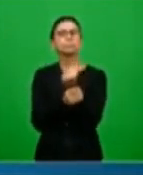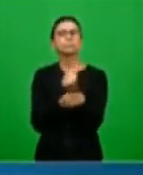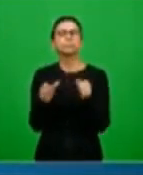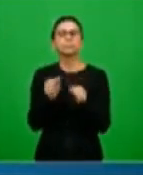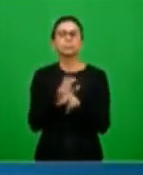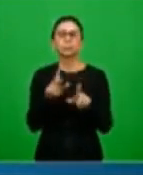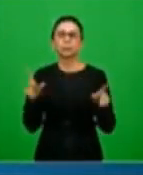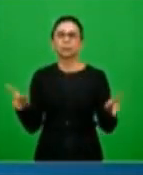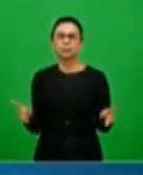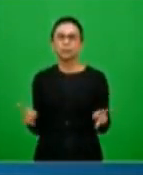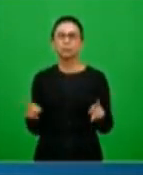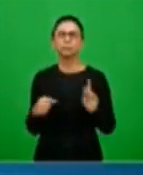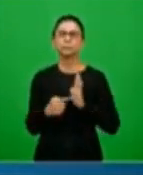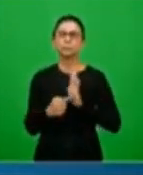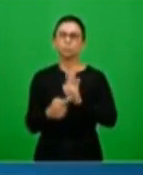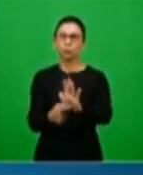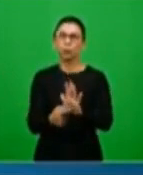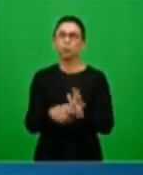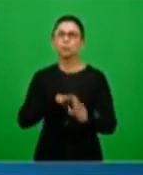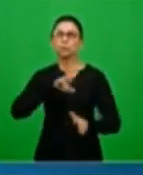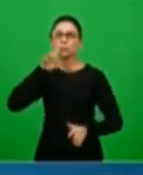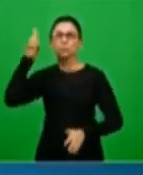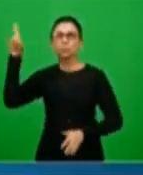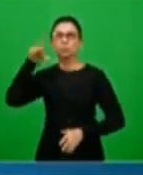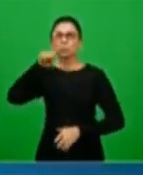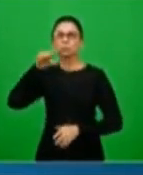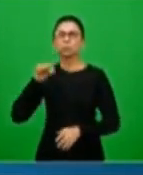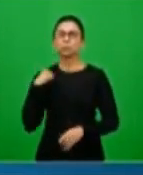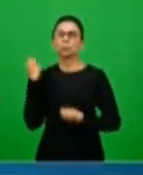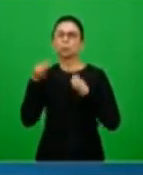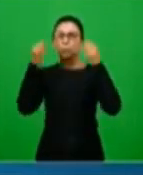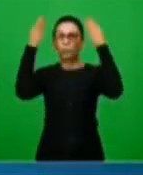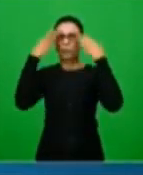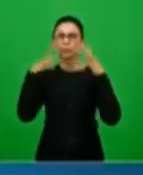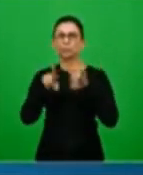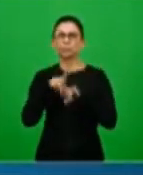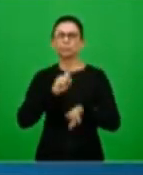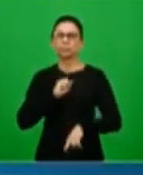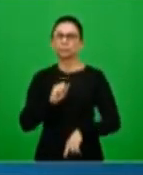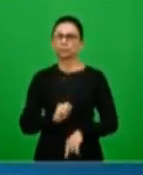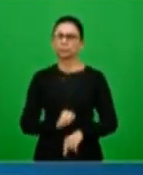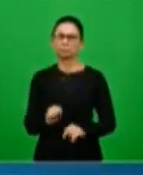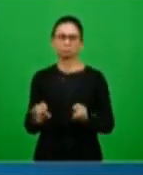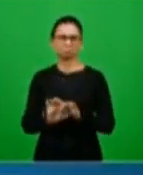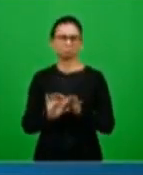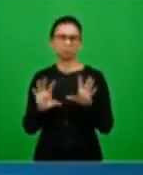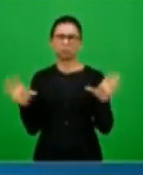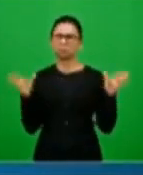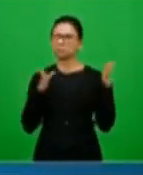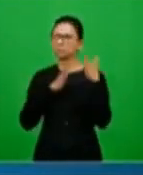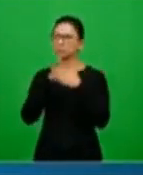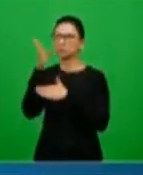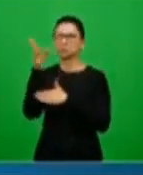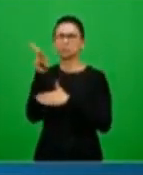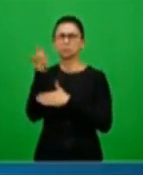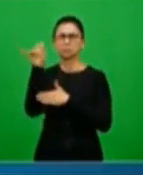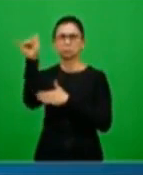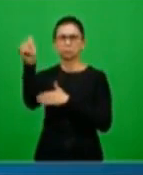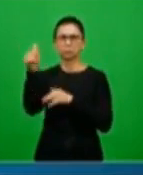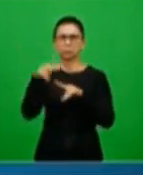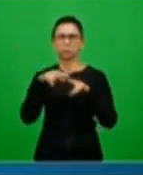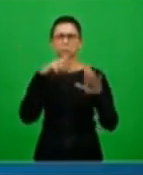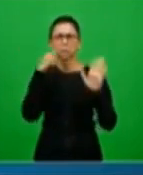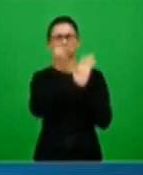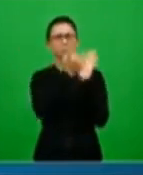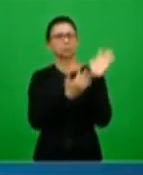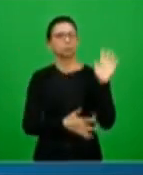is guaranteed to us. So and that's why in Revelation 1:6 says it was kings and priests to God. So the access is complete. We